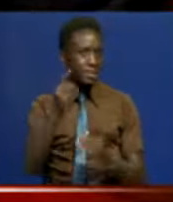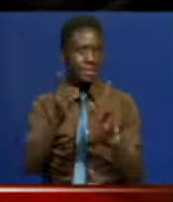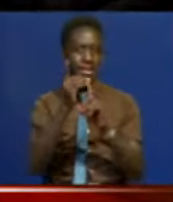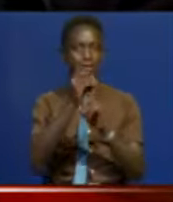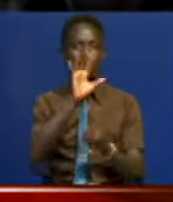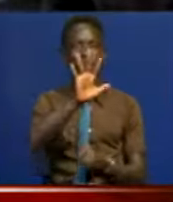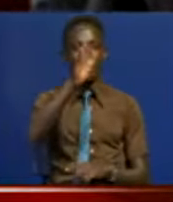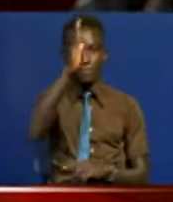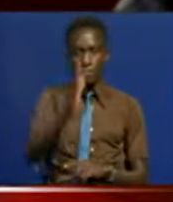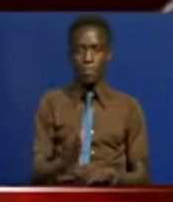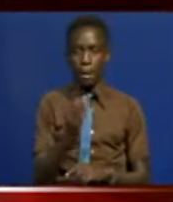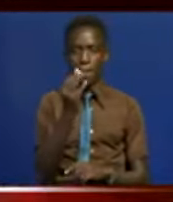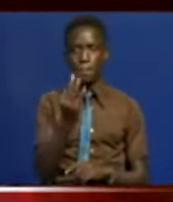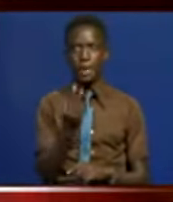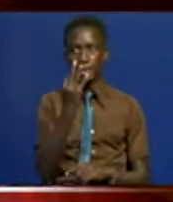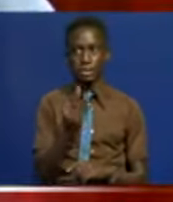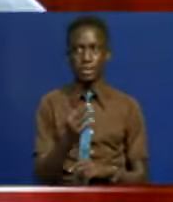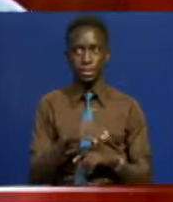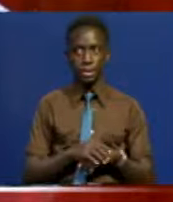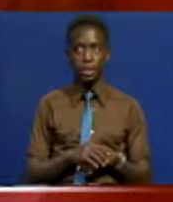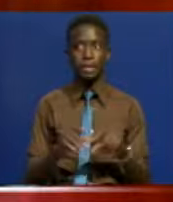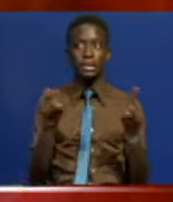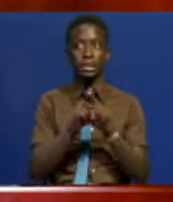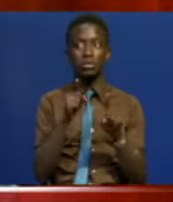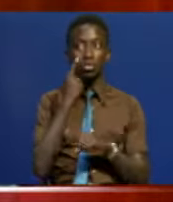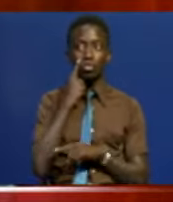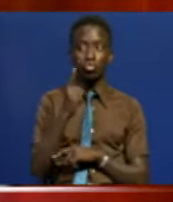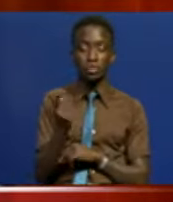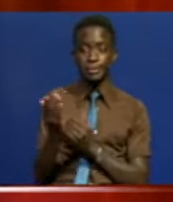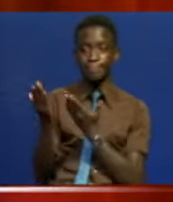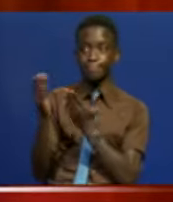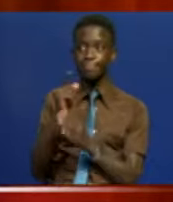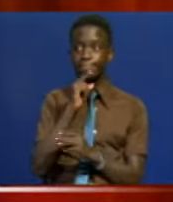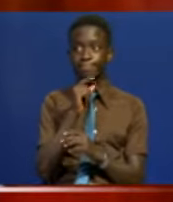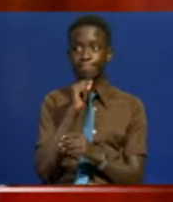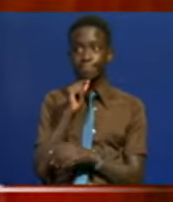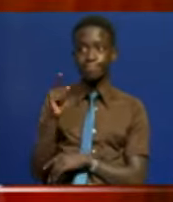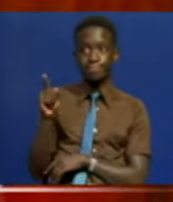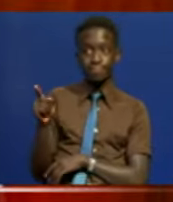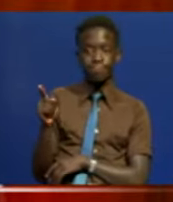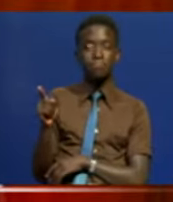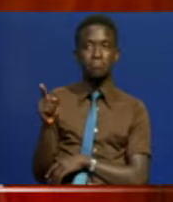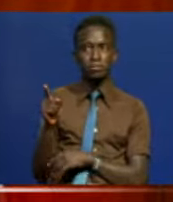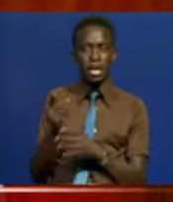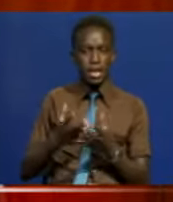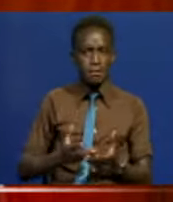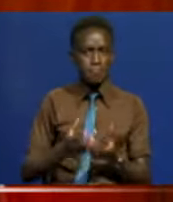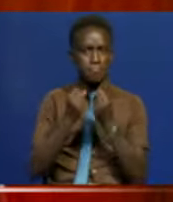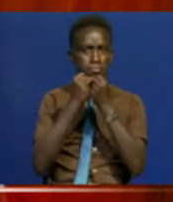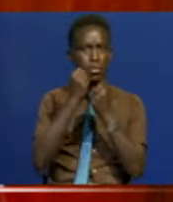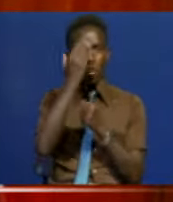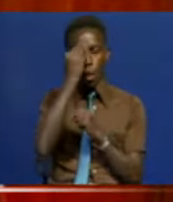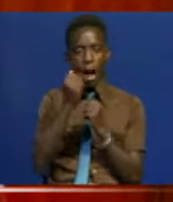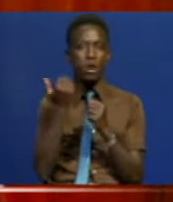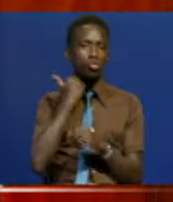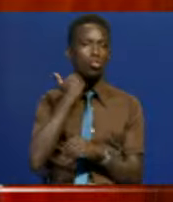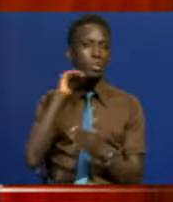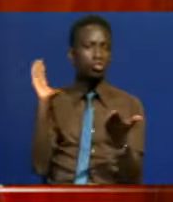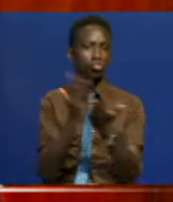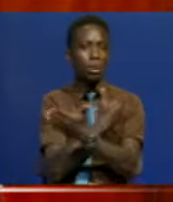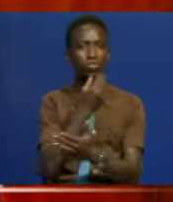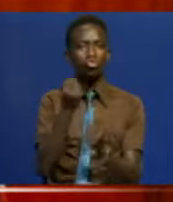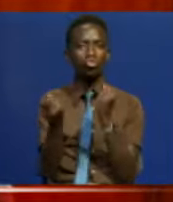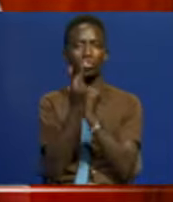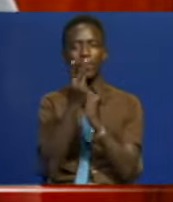Aris Kipchoge amehukumiwa kifungo gerezani kwa wizi wa shilingi milioni 12 kutoka shirika la